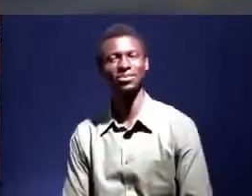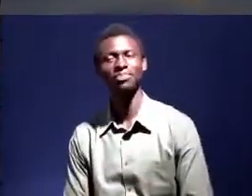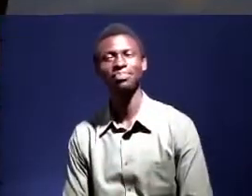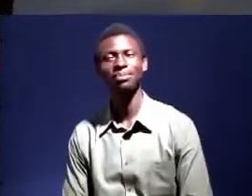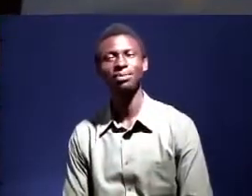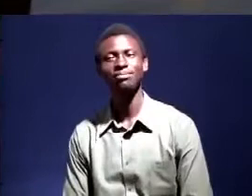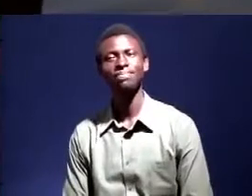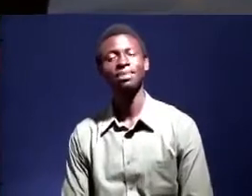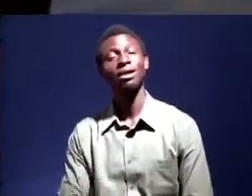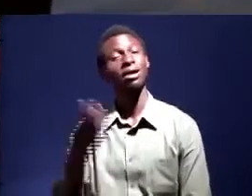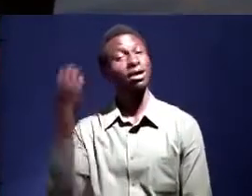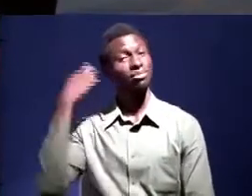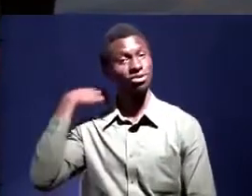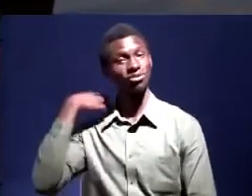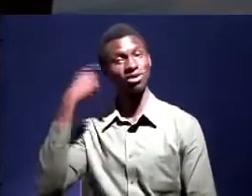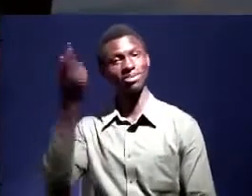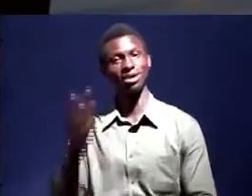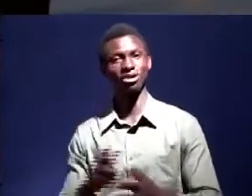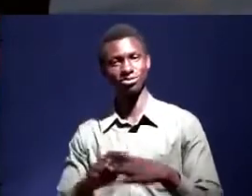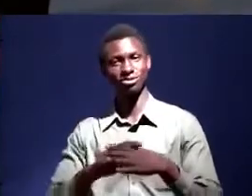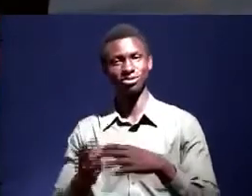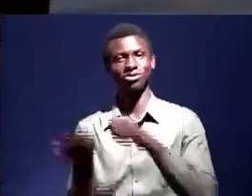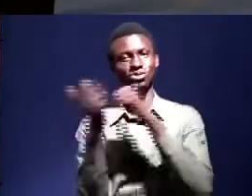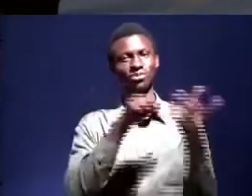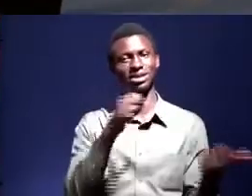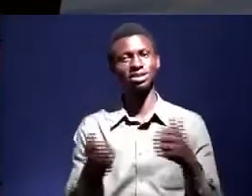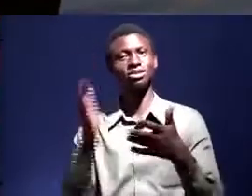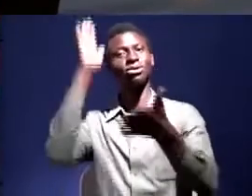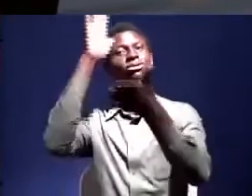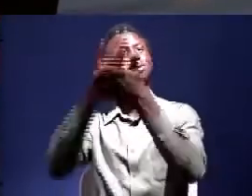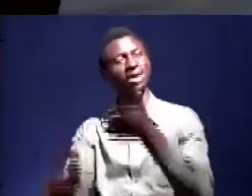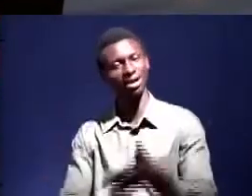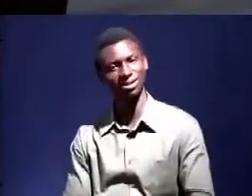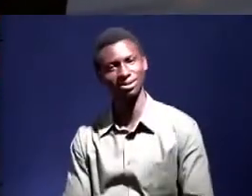juu ya this amazing baptism